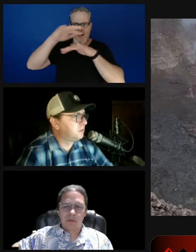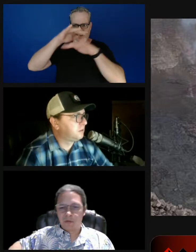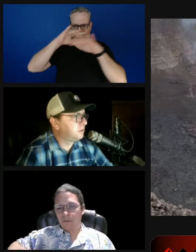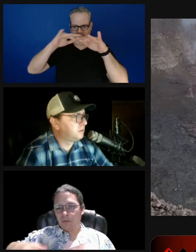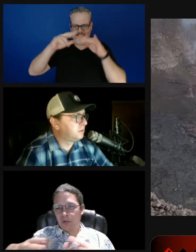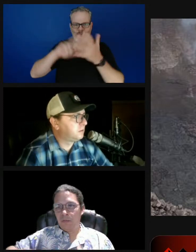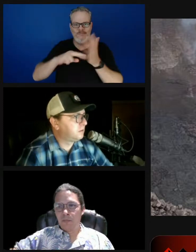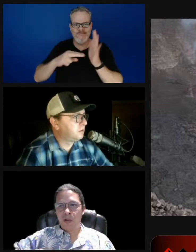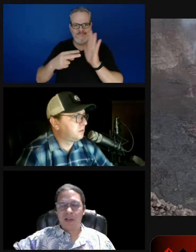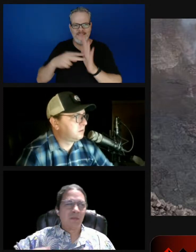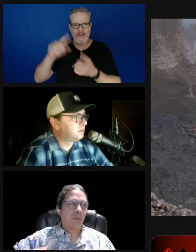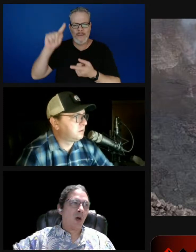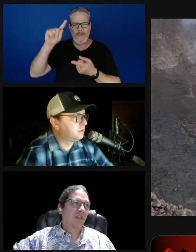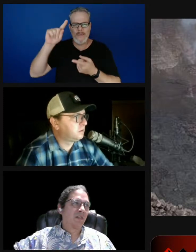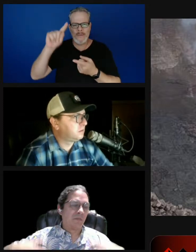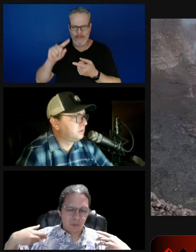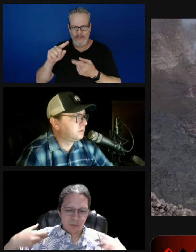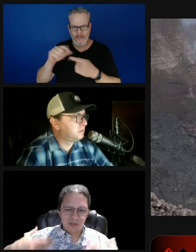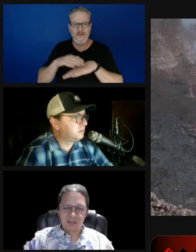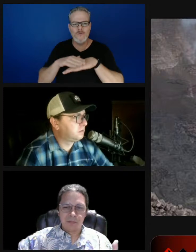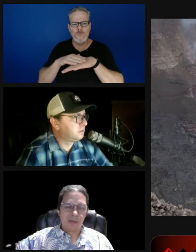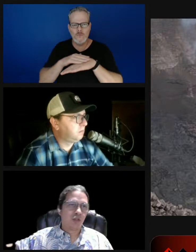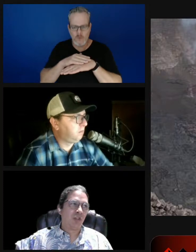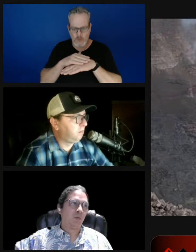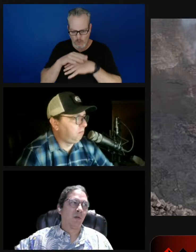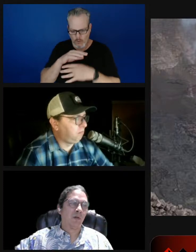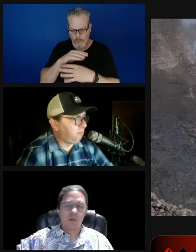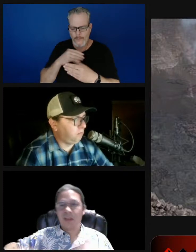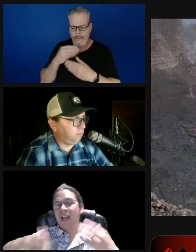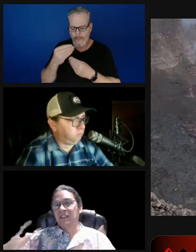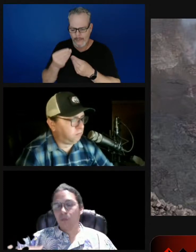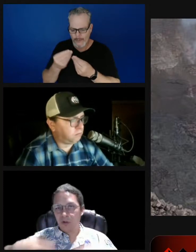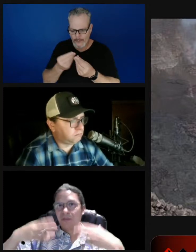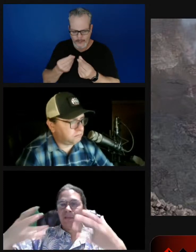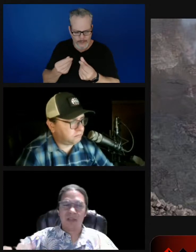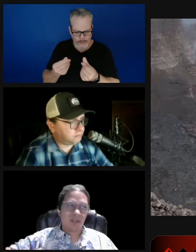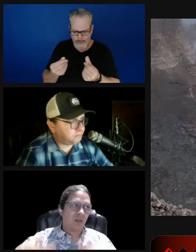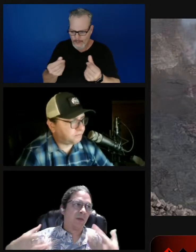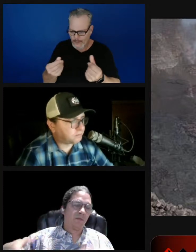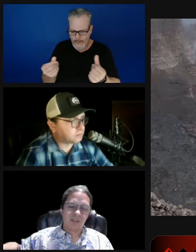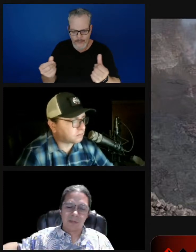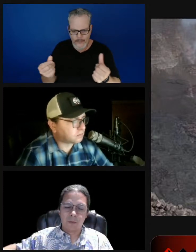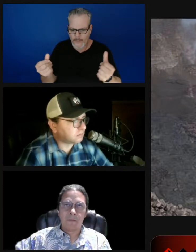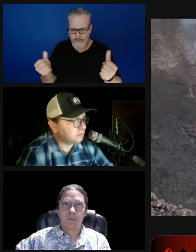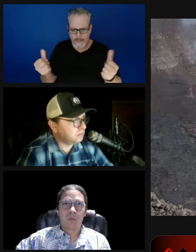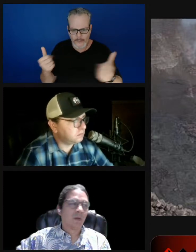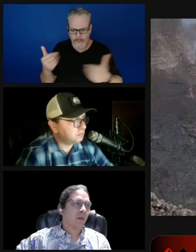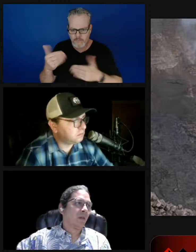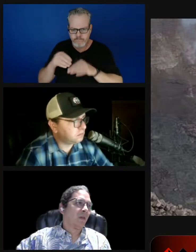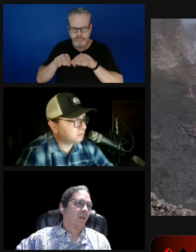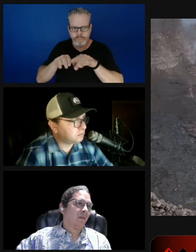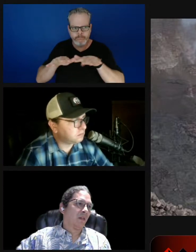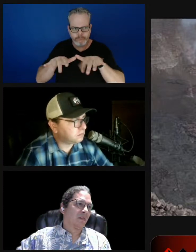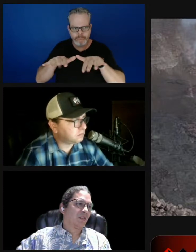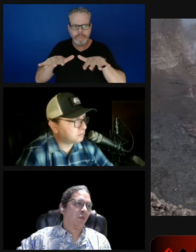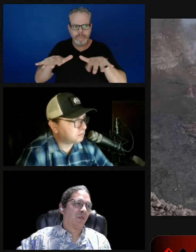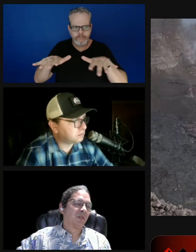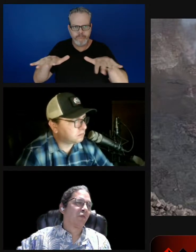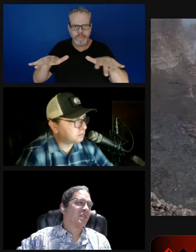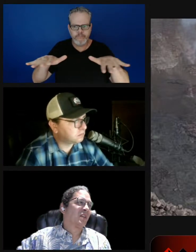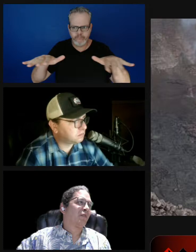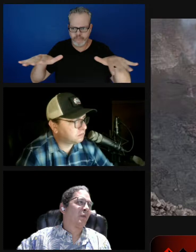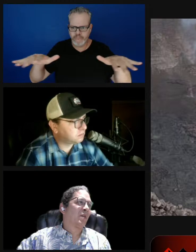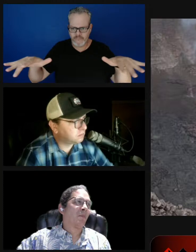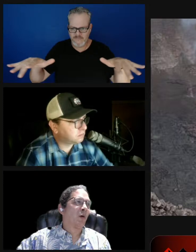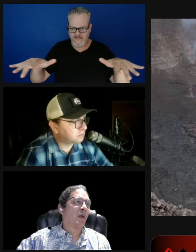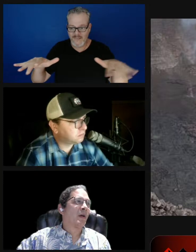likely to break into blocks than flow as a big sheet where the gas is more evenly mixed into it, for example. The smoother